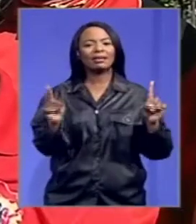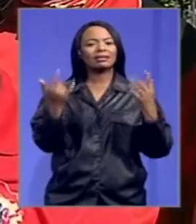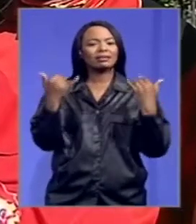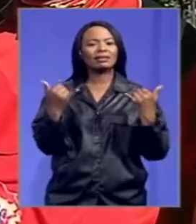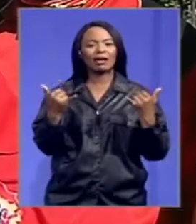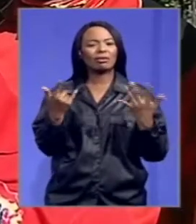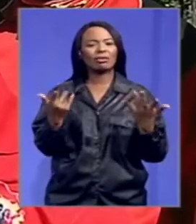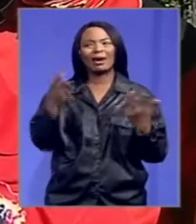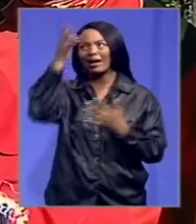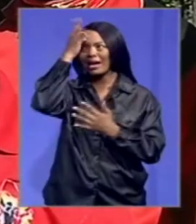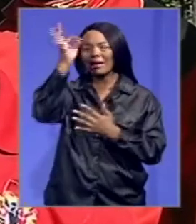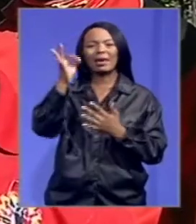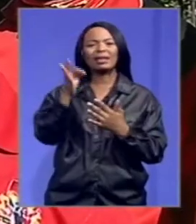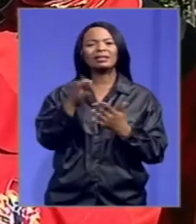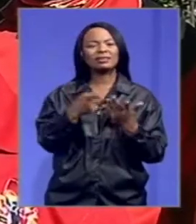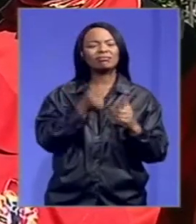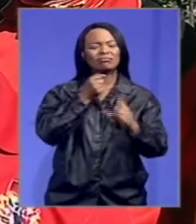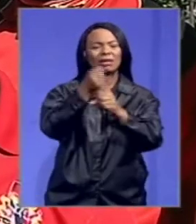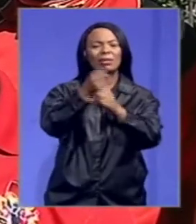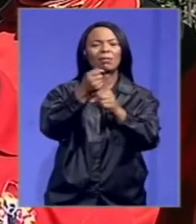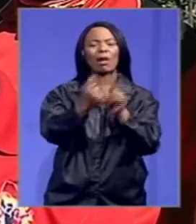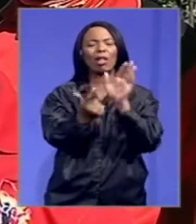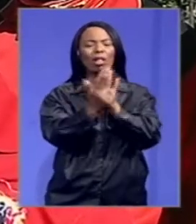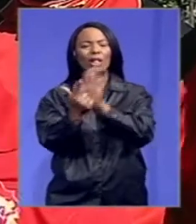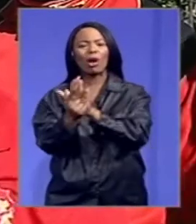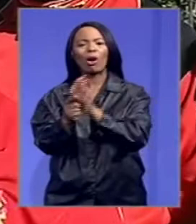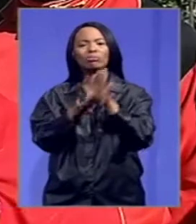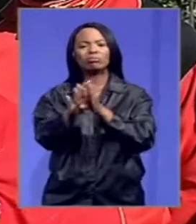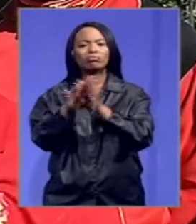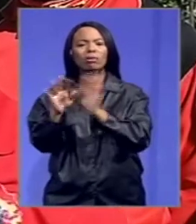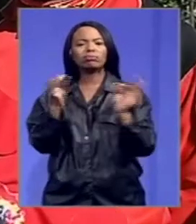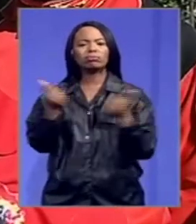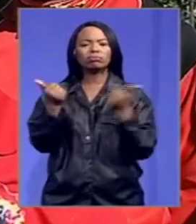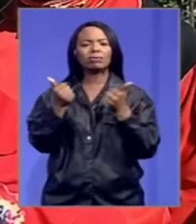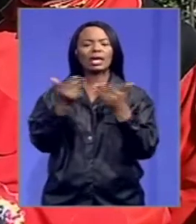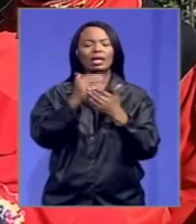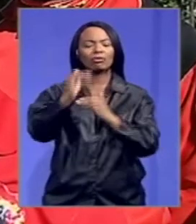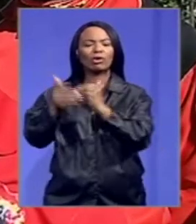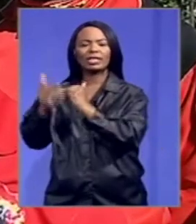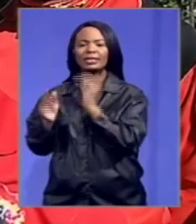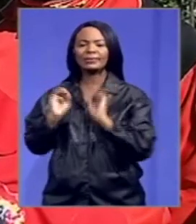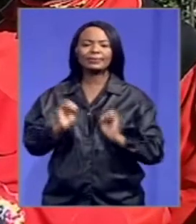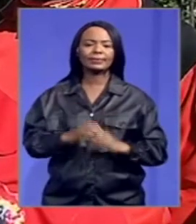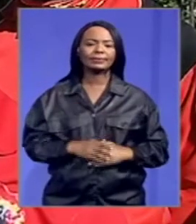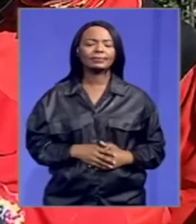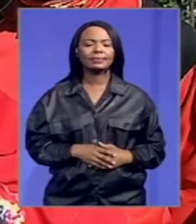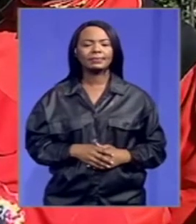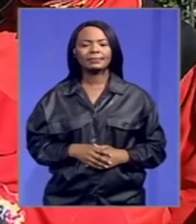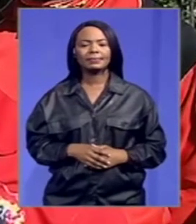enforcing many of the laws that are there so that they can be in defense of the workers.